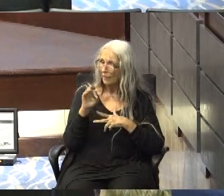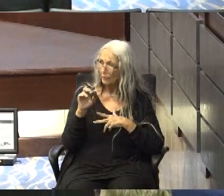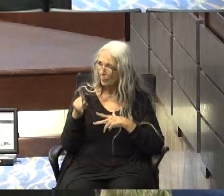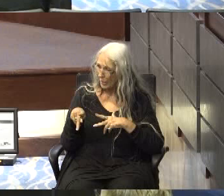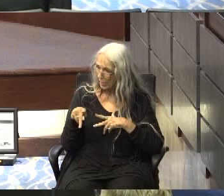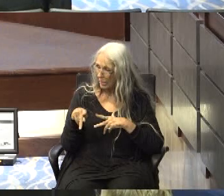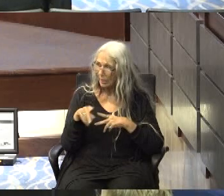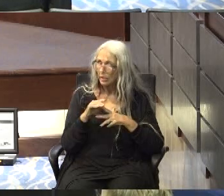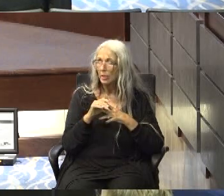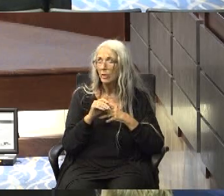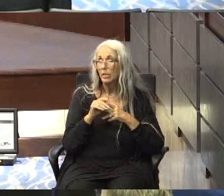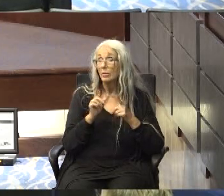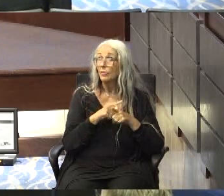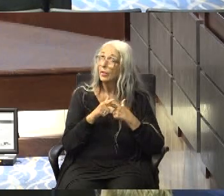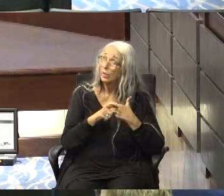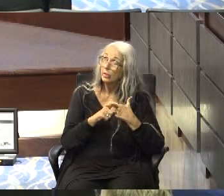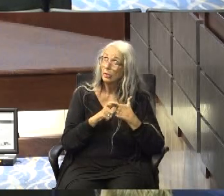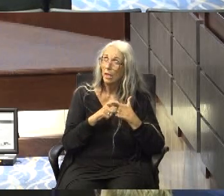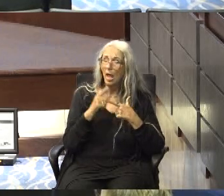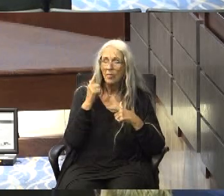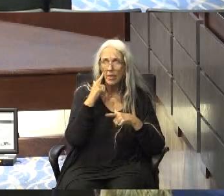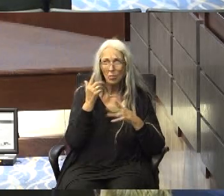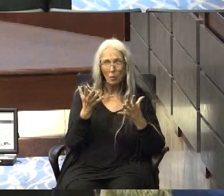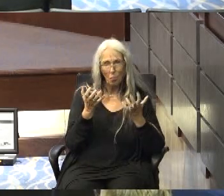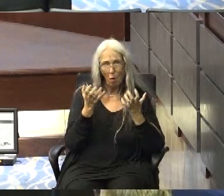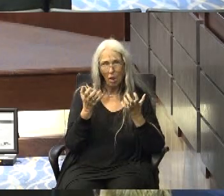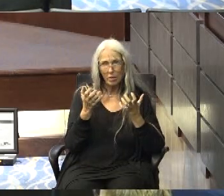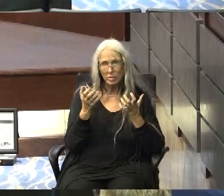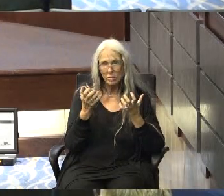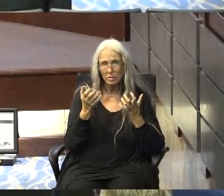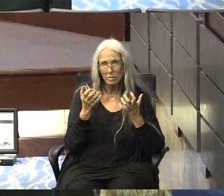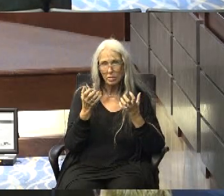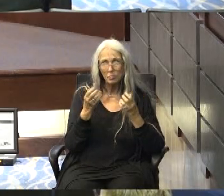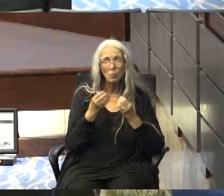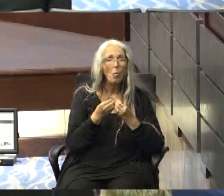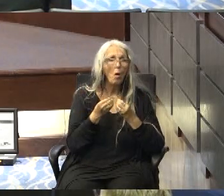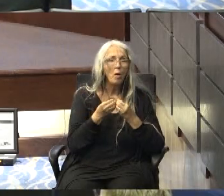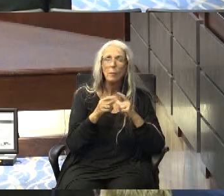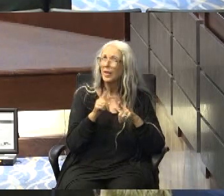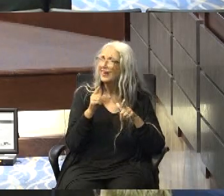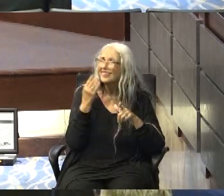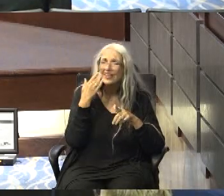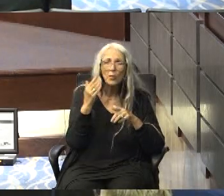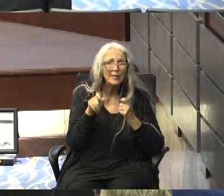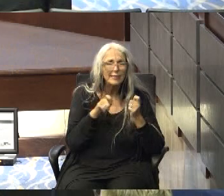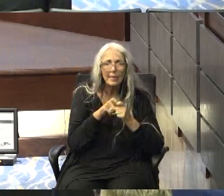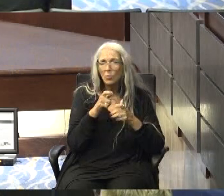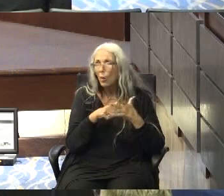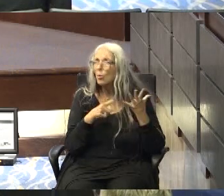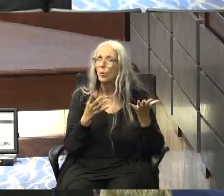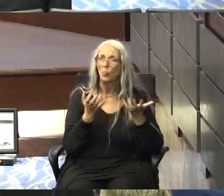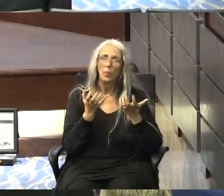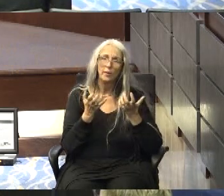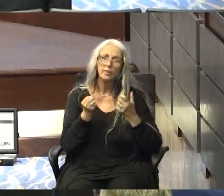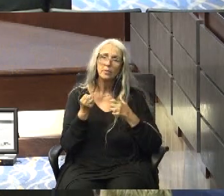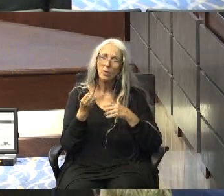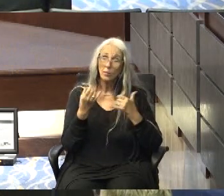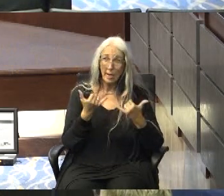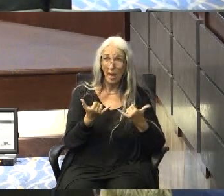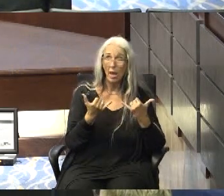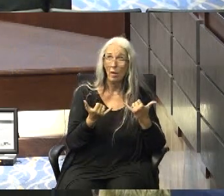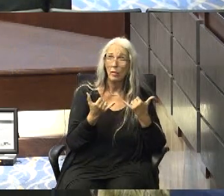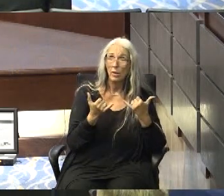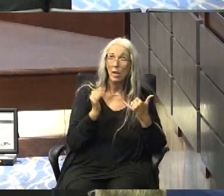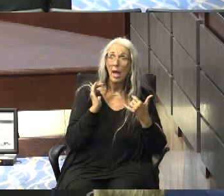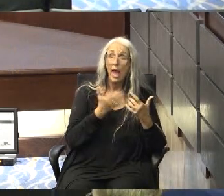even then, I think knew we wanted more, but didn't know exactly what that was. And so at this point, even